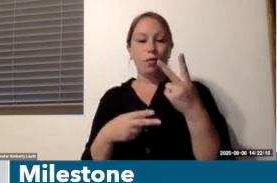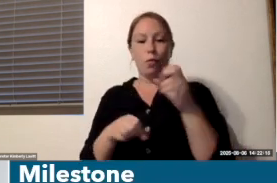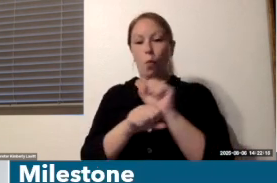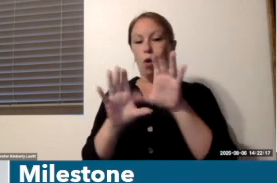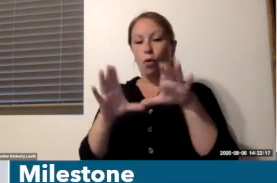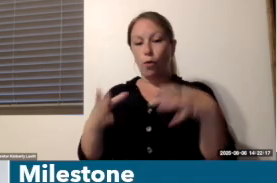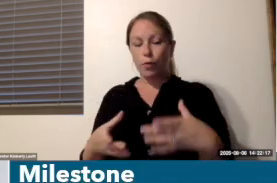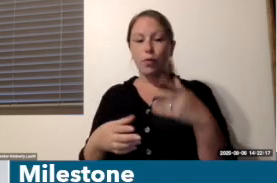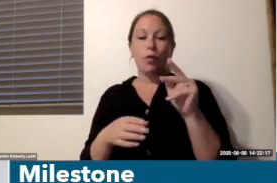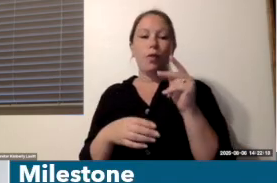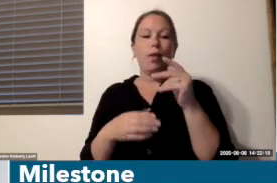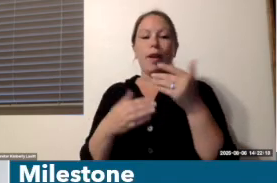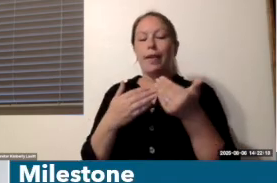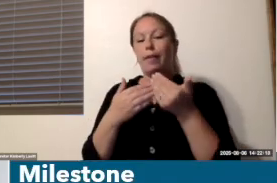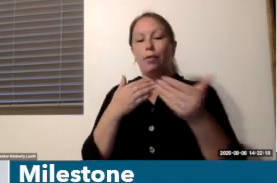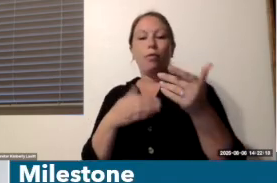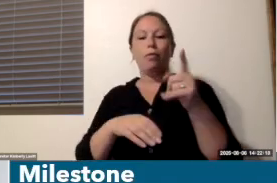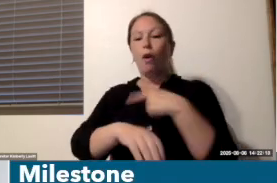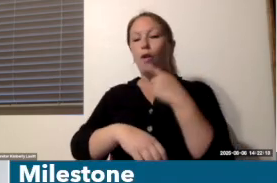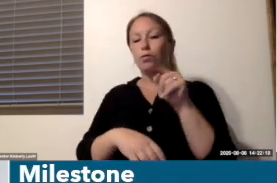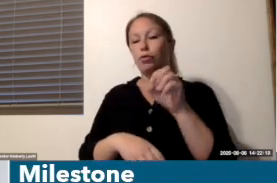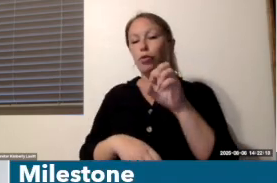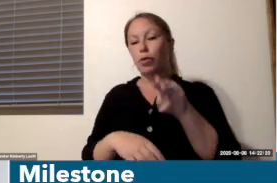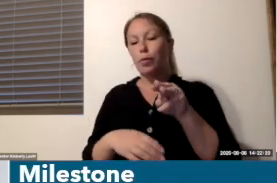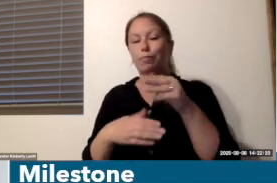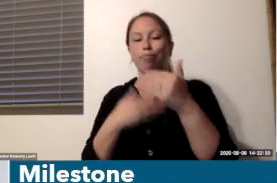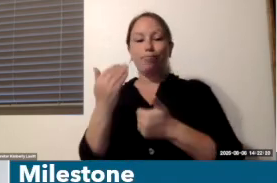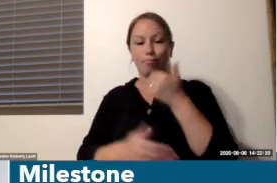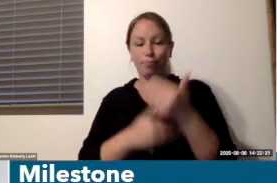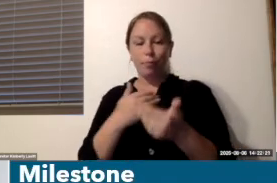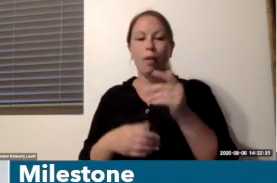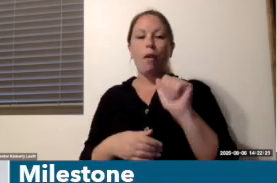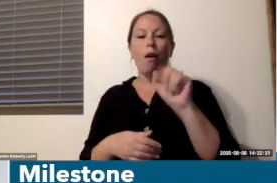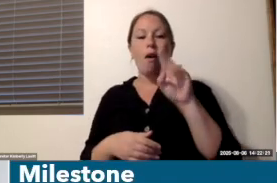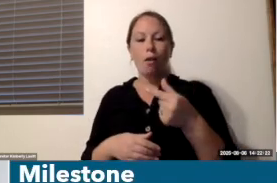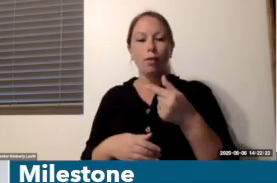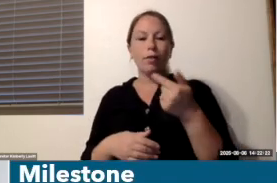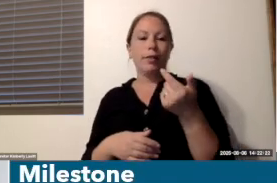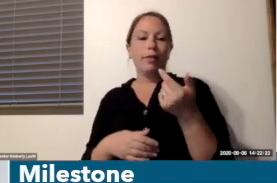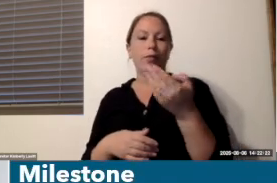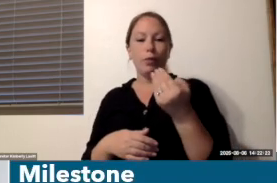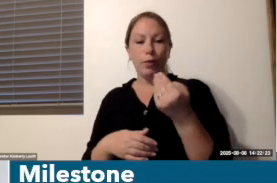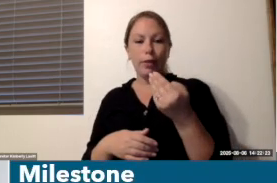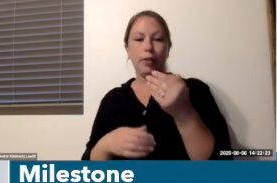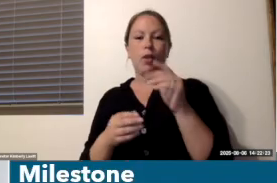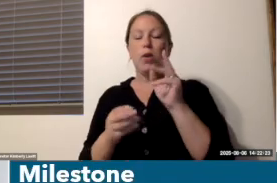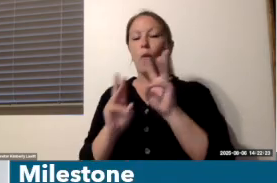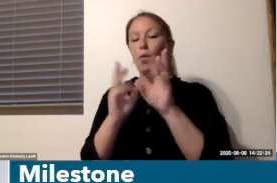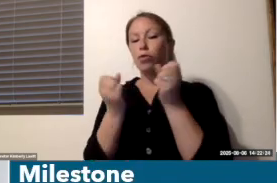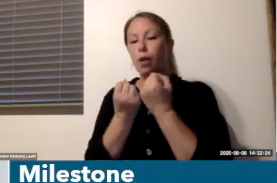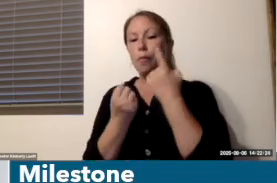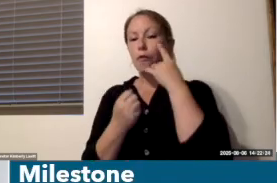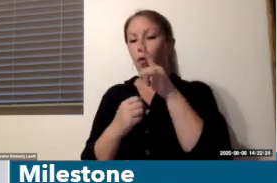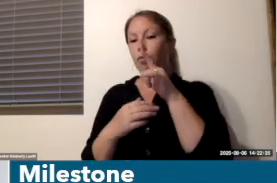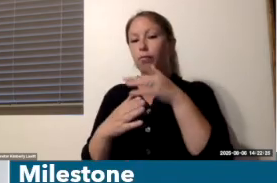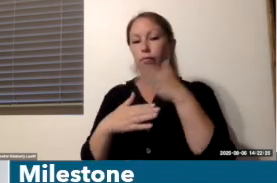purchase incentives and the long-term strategy. On August 14th, we'll discuss the draft ideas in a workshop and recap that meeting at